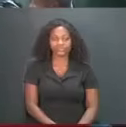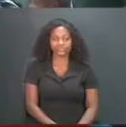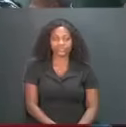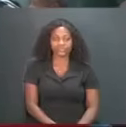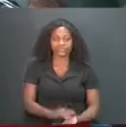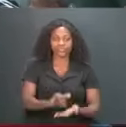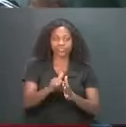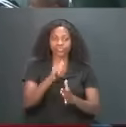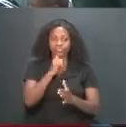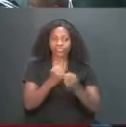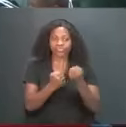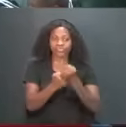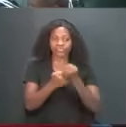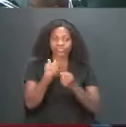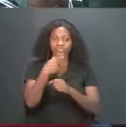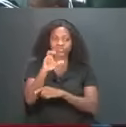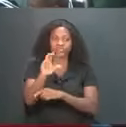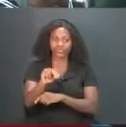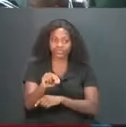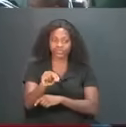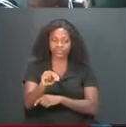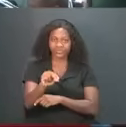Those against, say no.